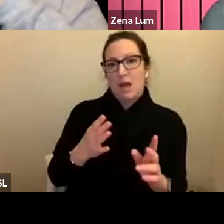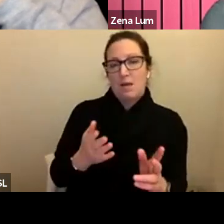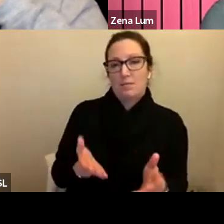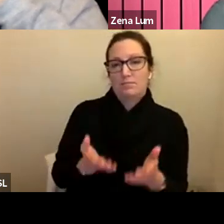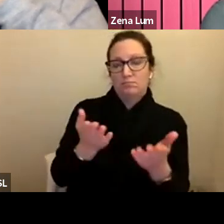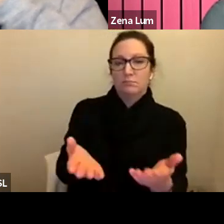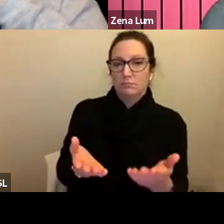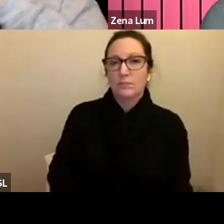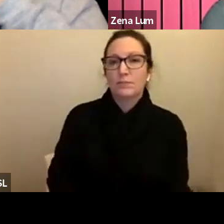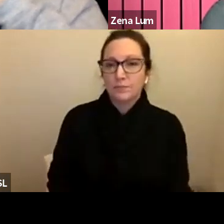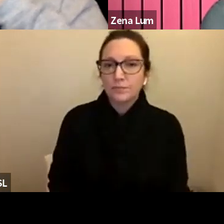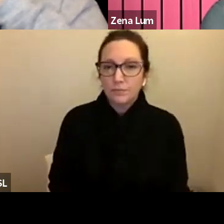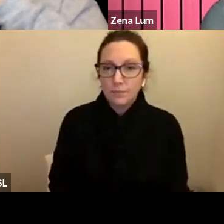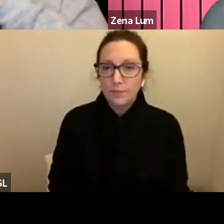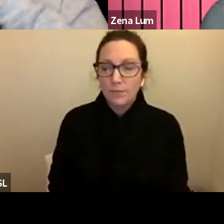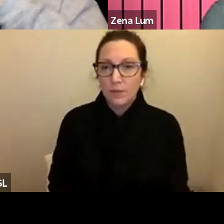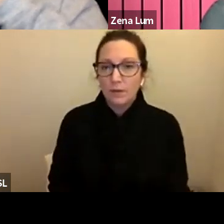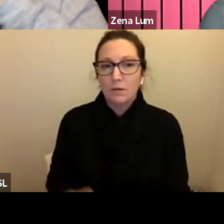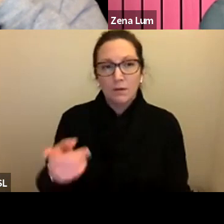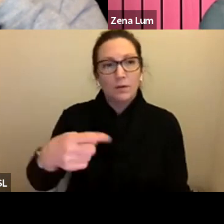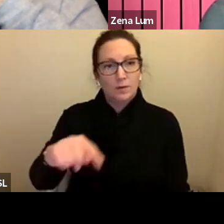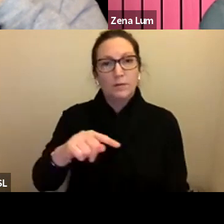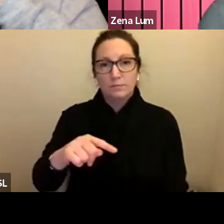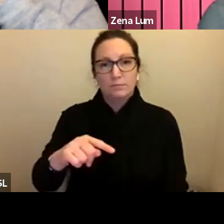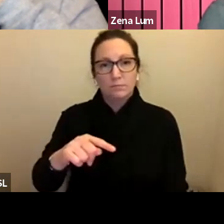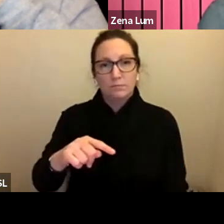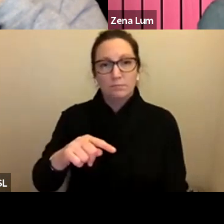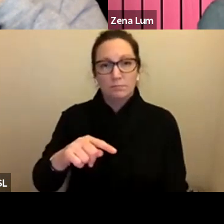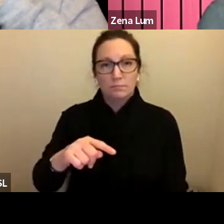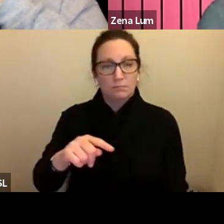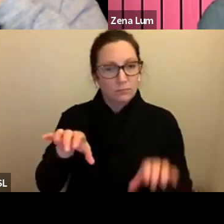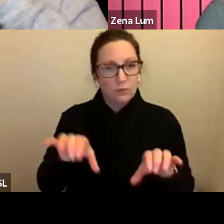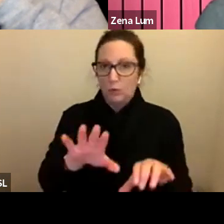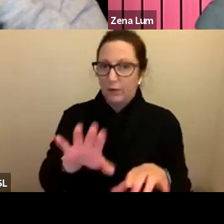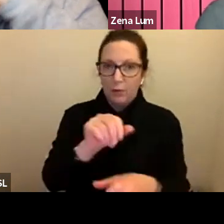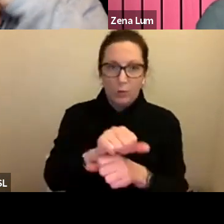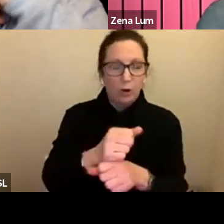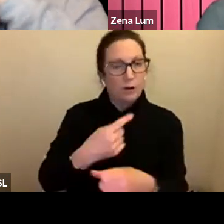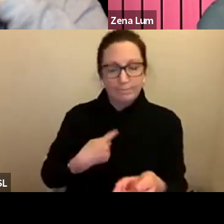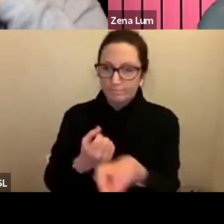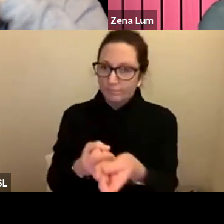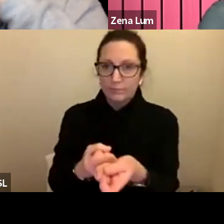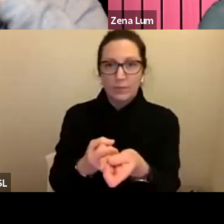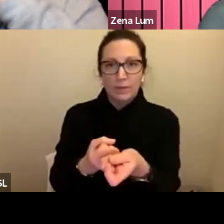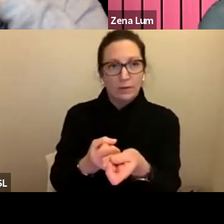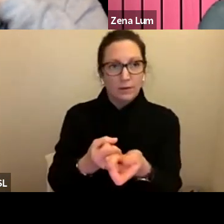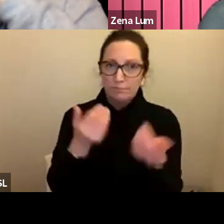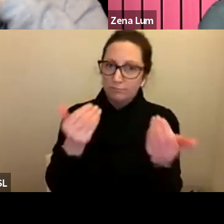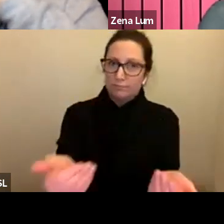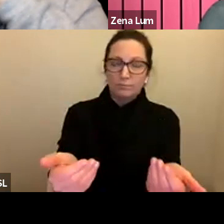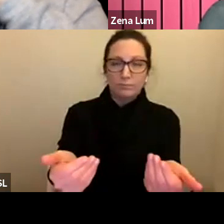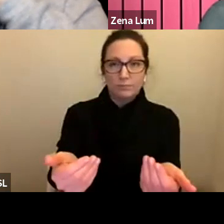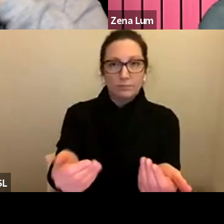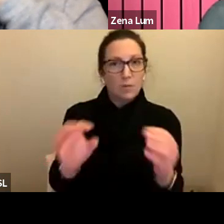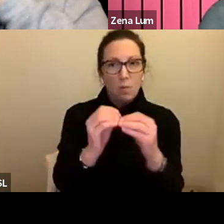and say, you have me with you all the way, working group, on this work, and push it forward beyond this